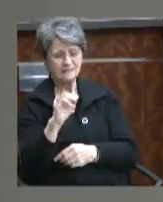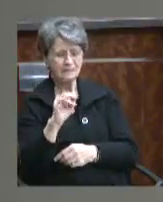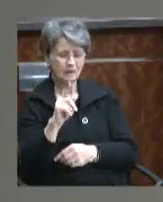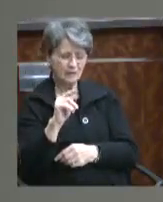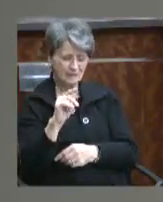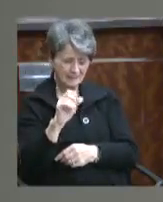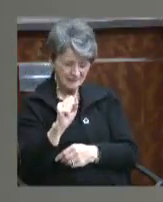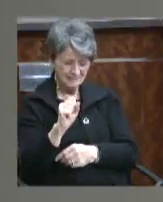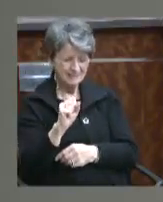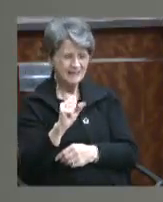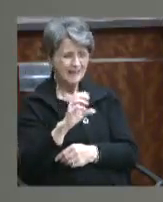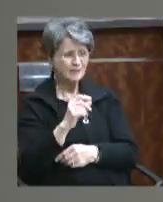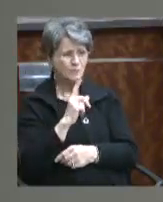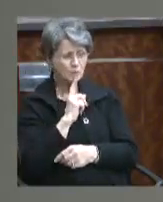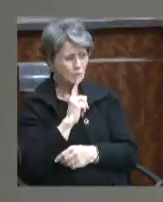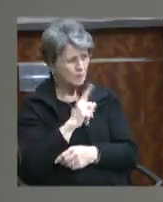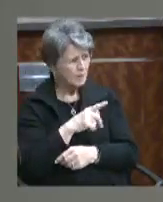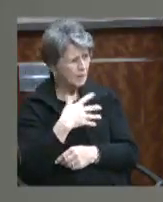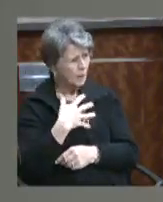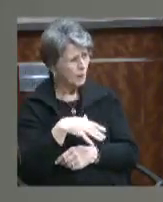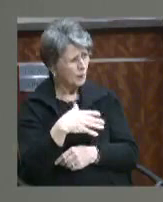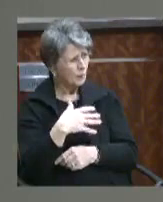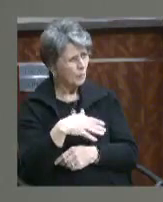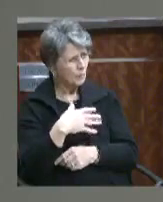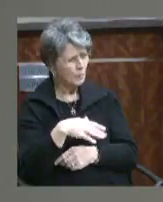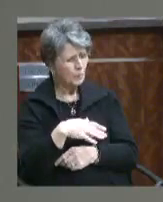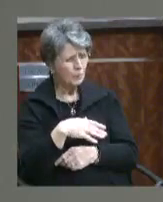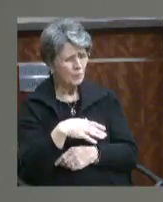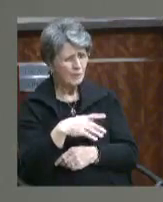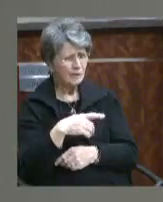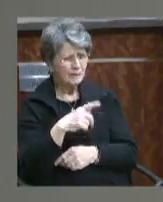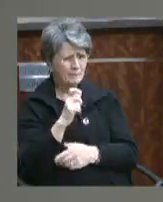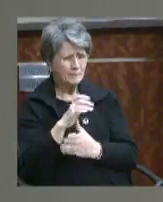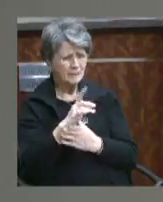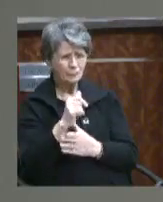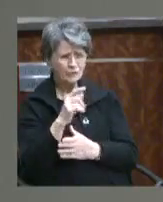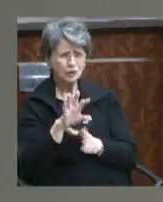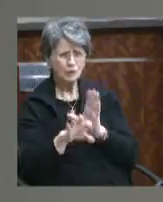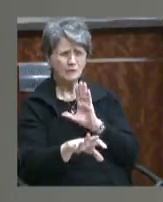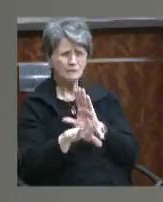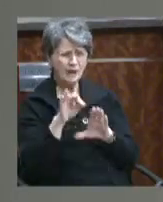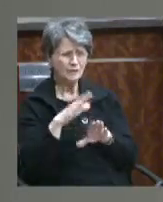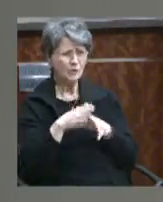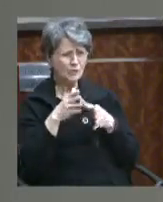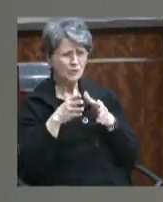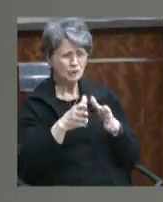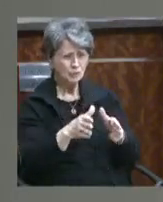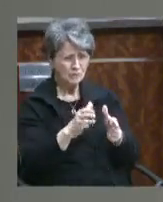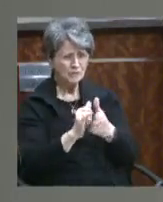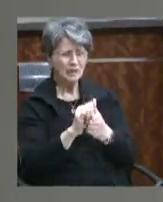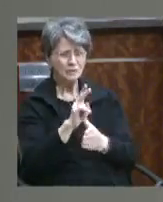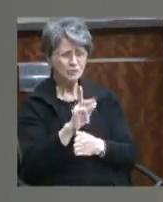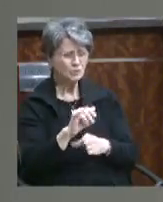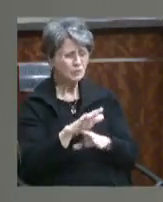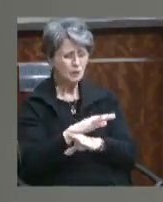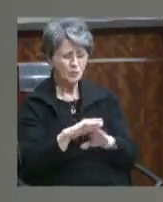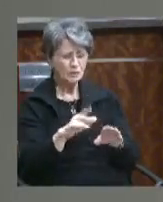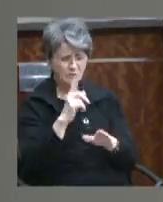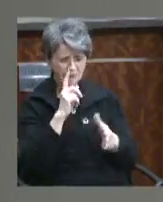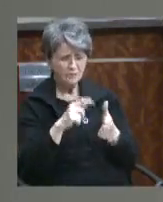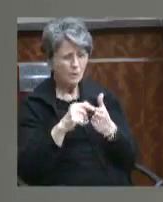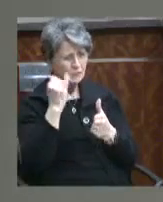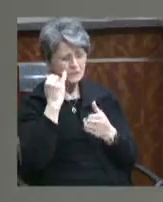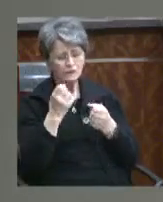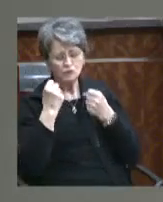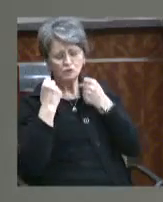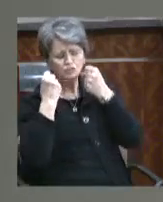And it's amazing what you find on the street that you normally wouldn't if you're just riding by.